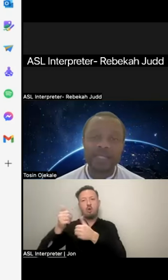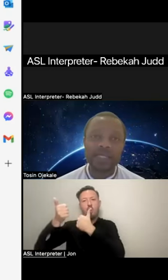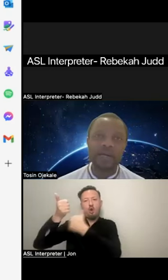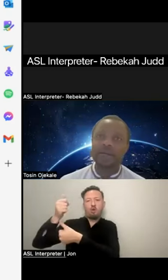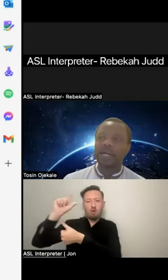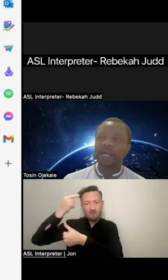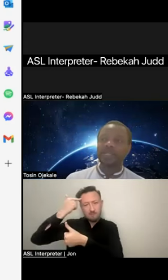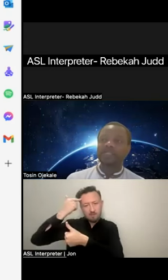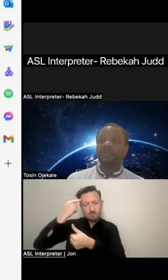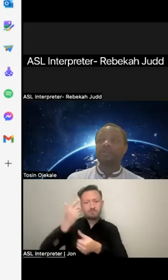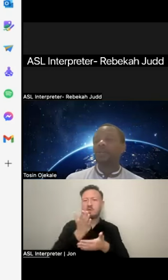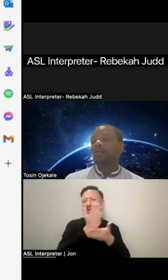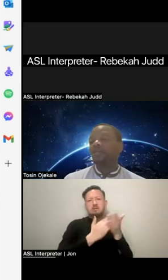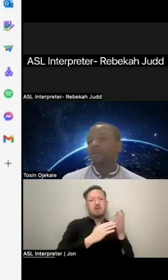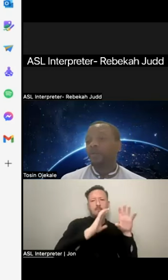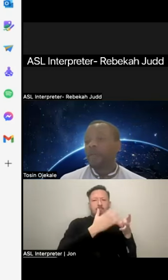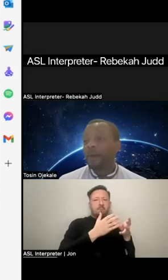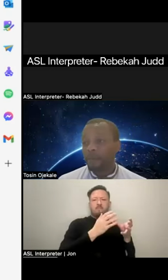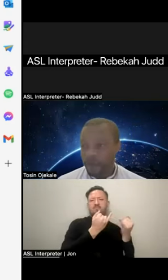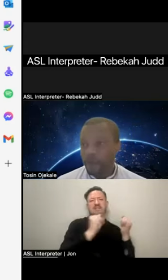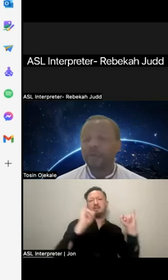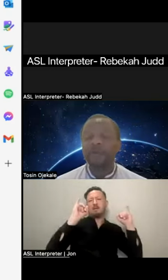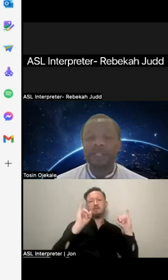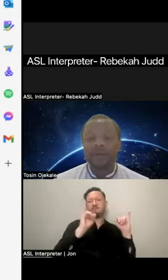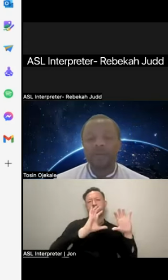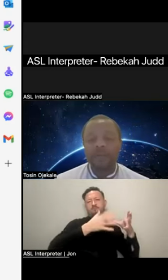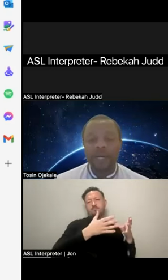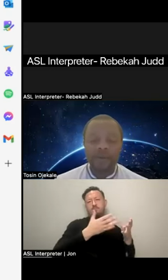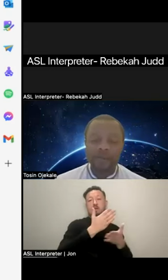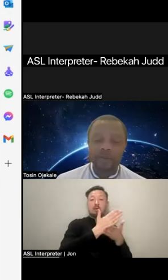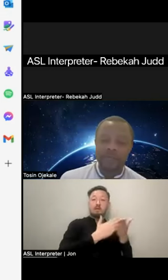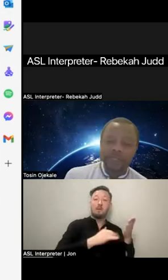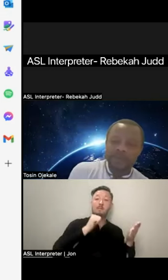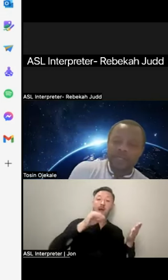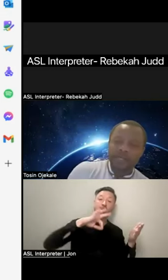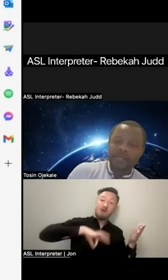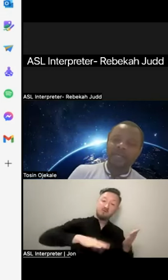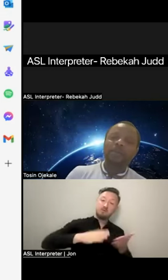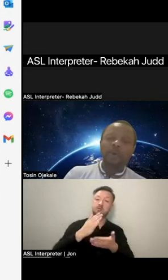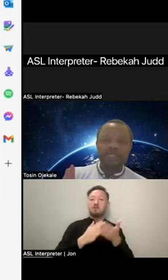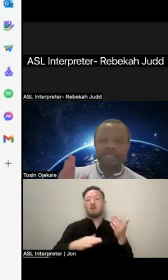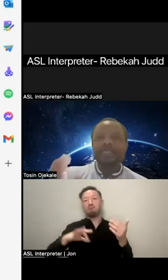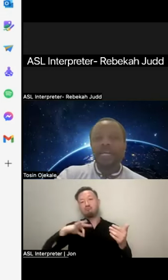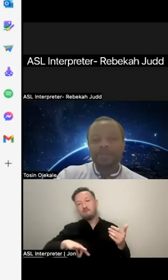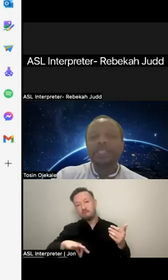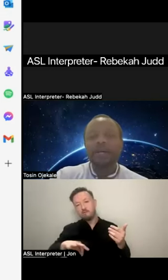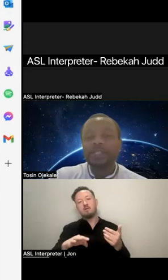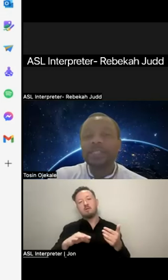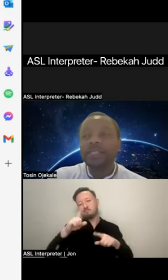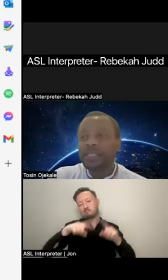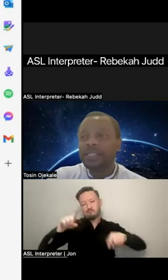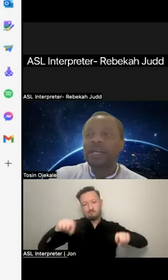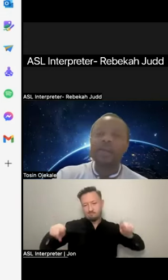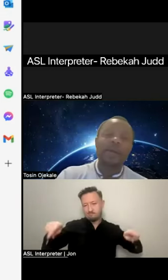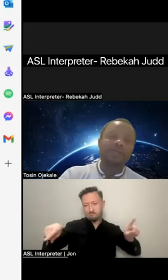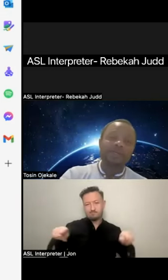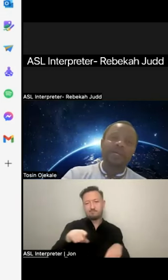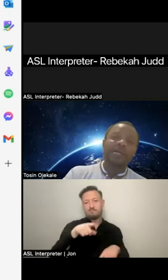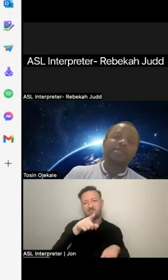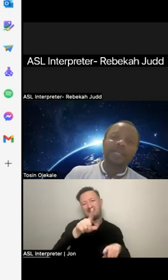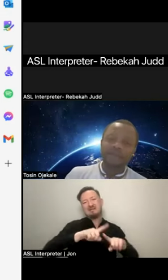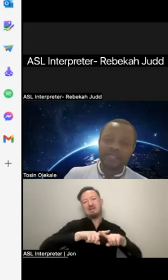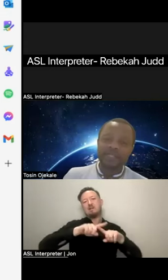independent organizations, some of them are for-profit, some of them are non-profit, okay? But their specialty is